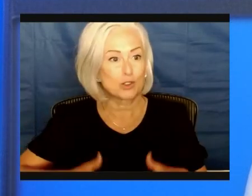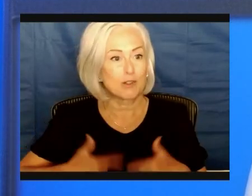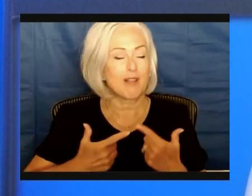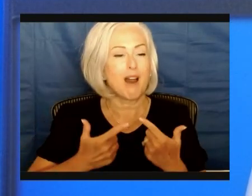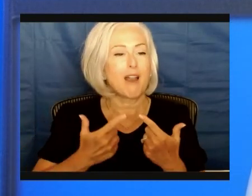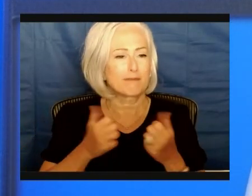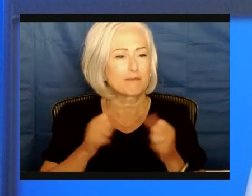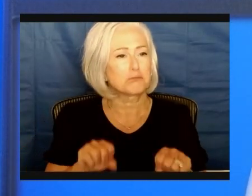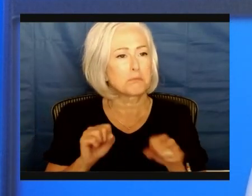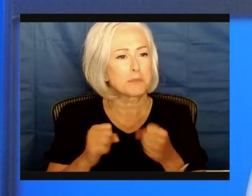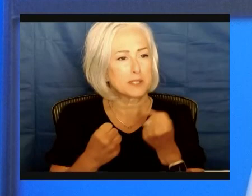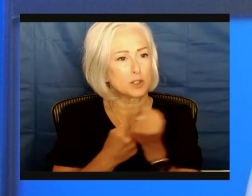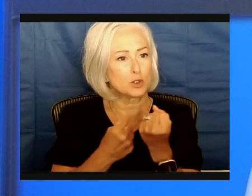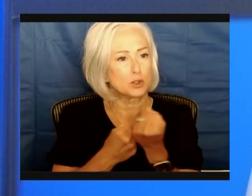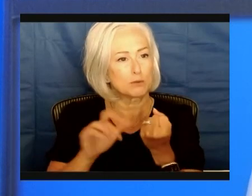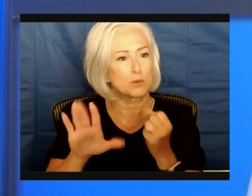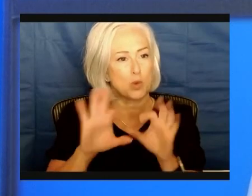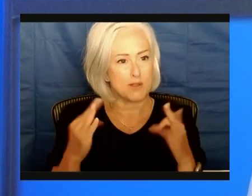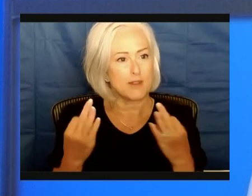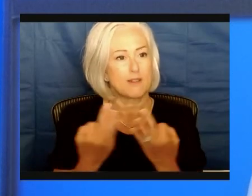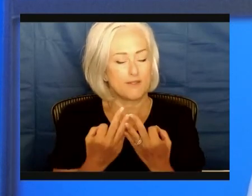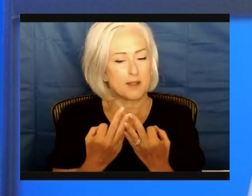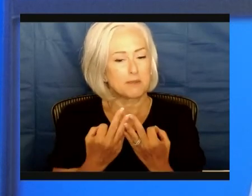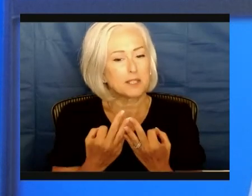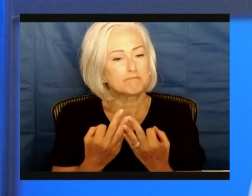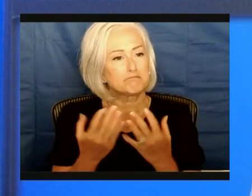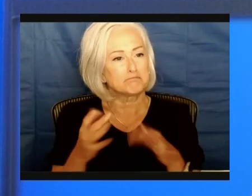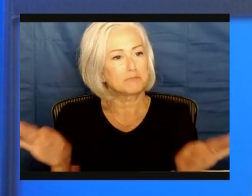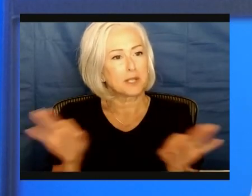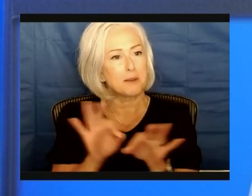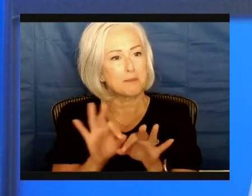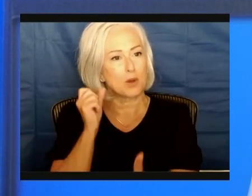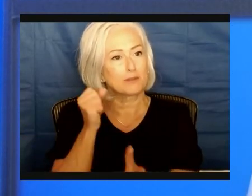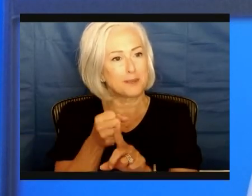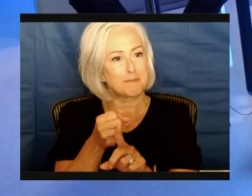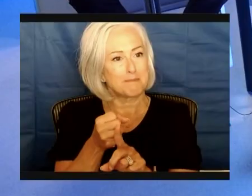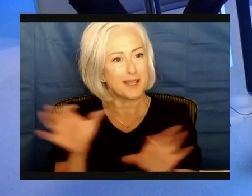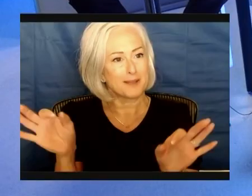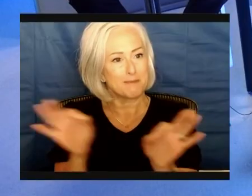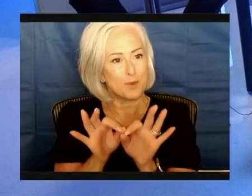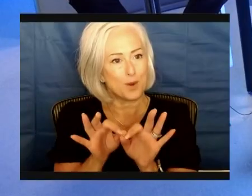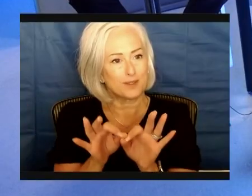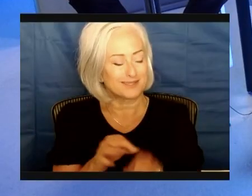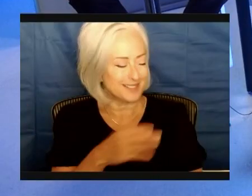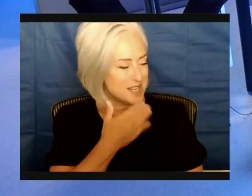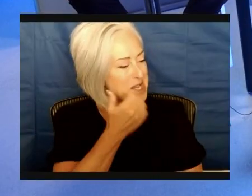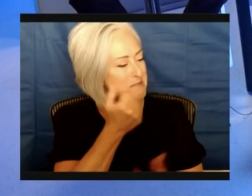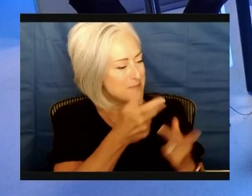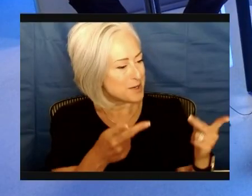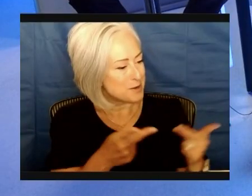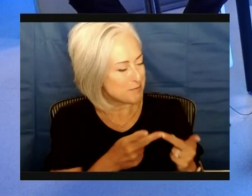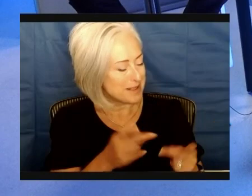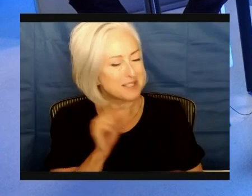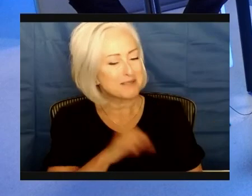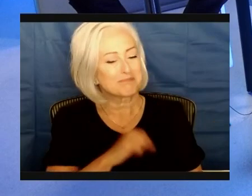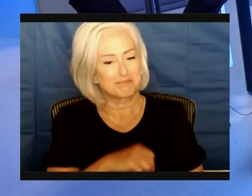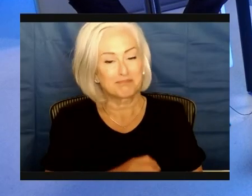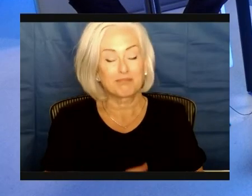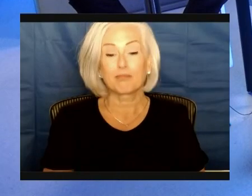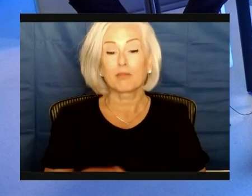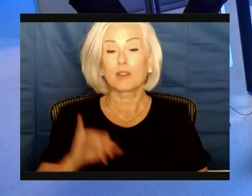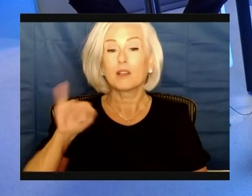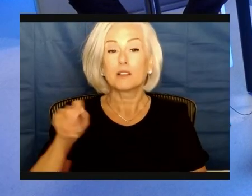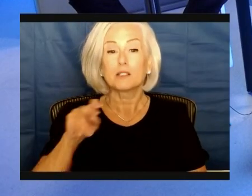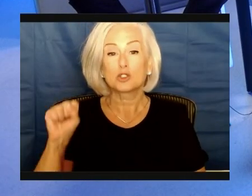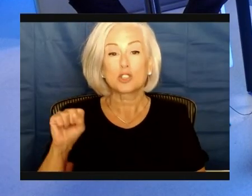So it's going to make a lot of difference. And make a better place. Yes. That's great. Jess, I bet we have a few questions about that,